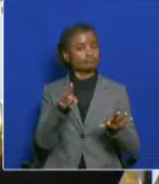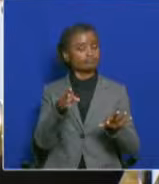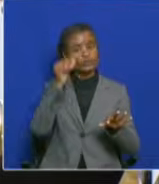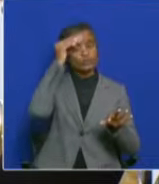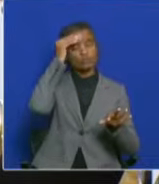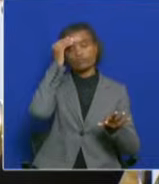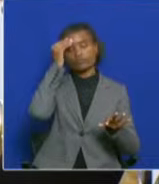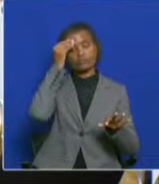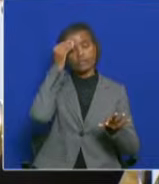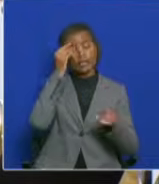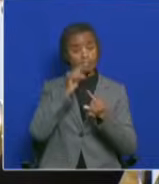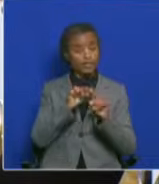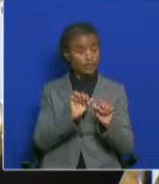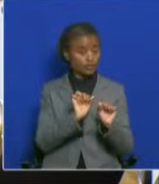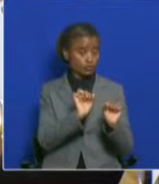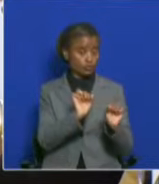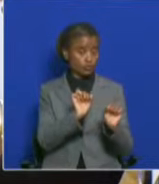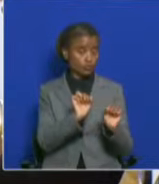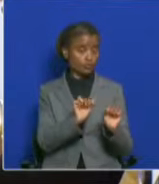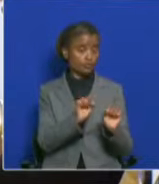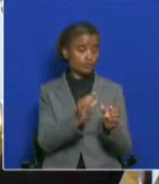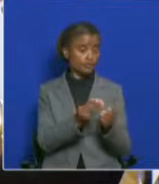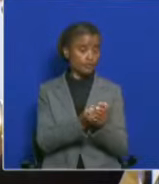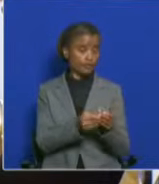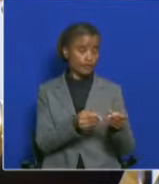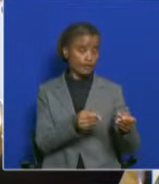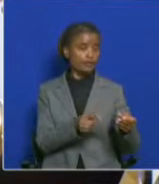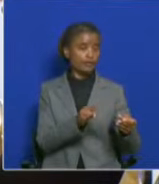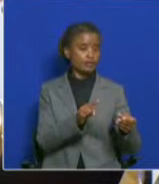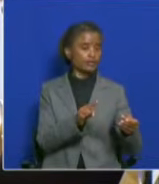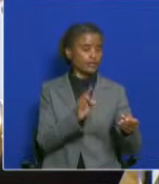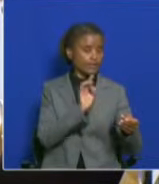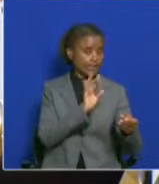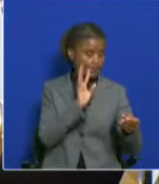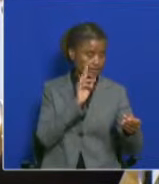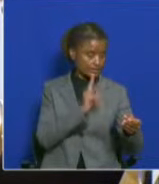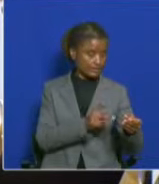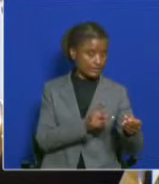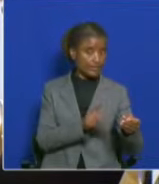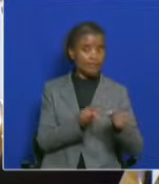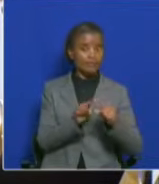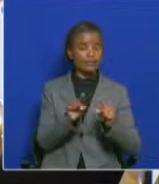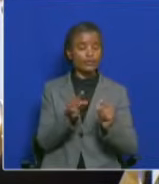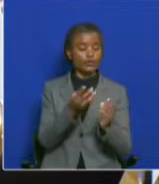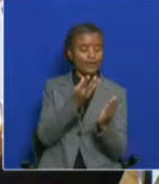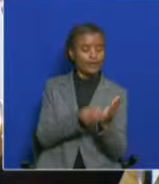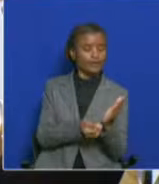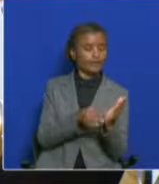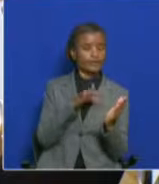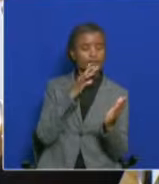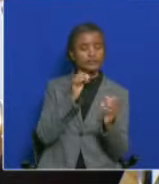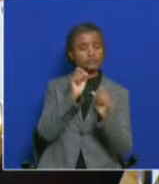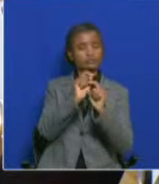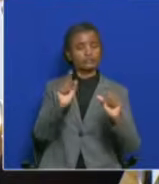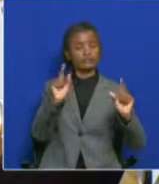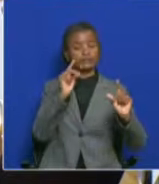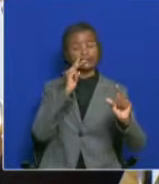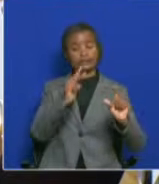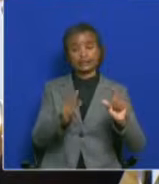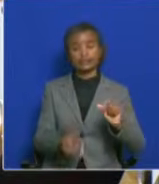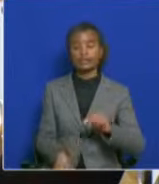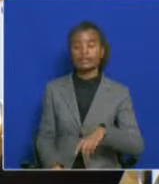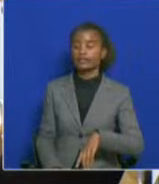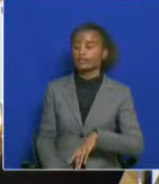But because you don't have a version, all you can see is what's being flighted, I think. So in other words, when the